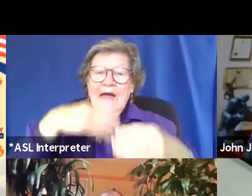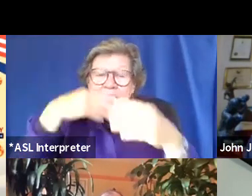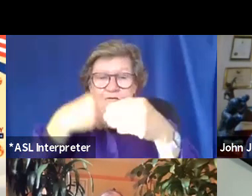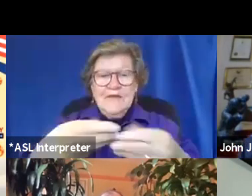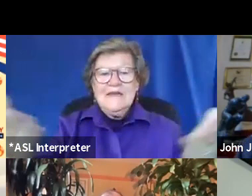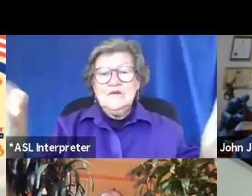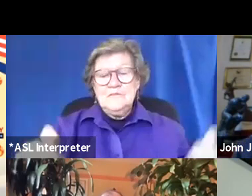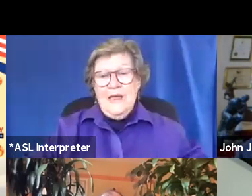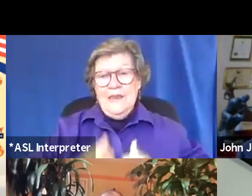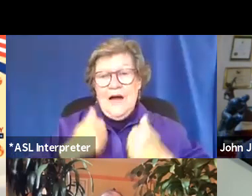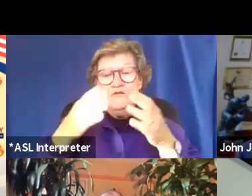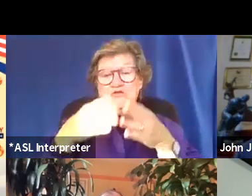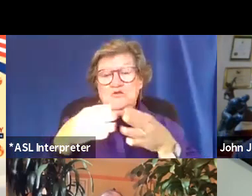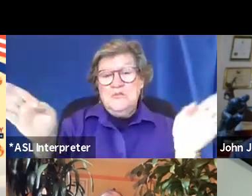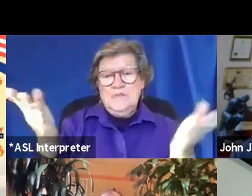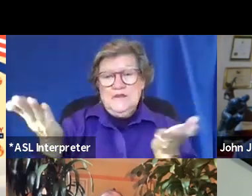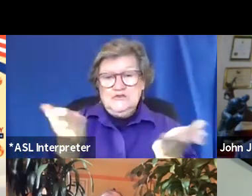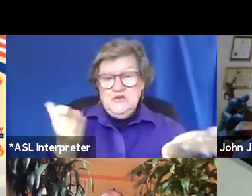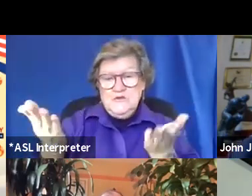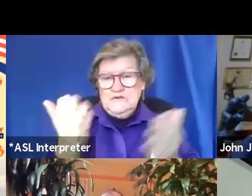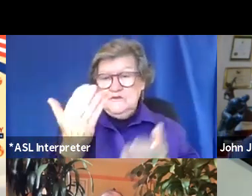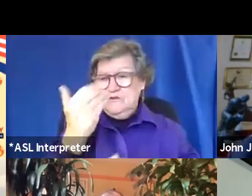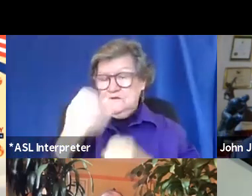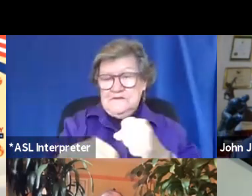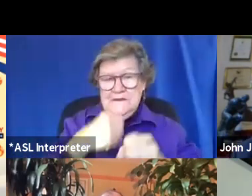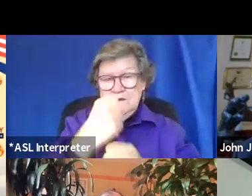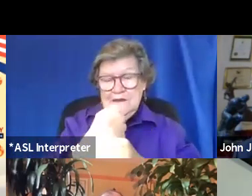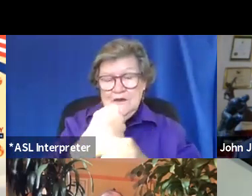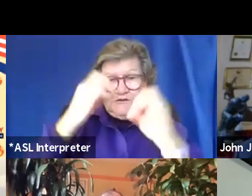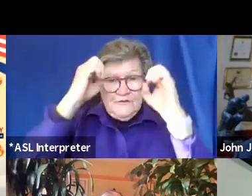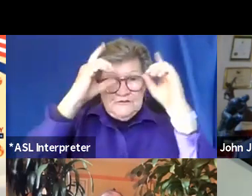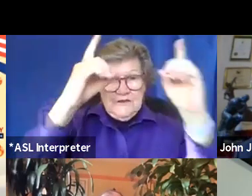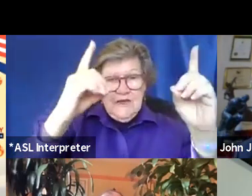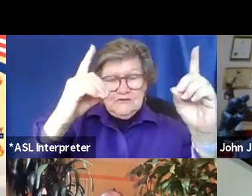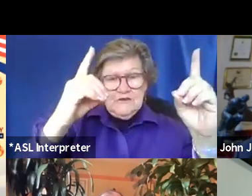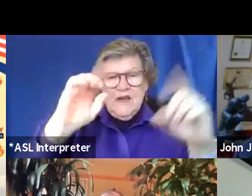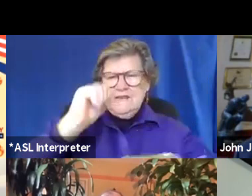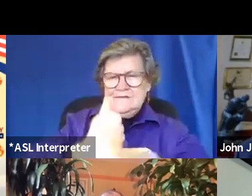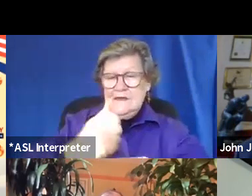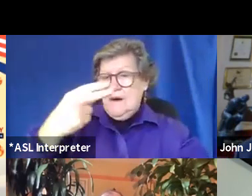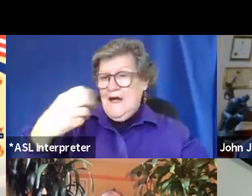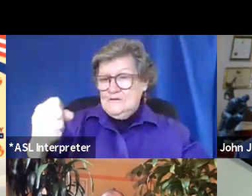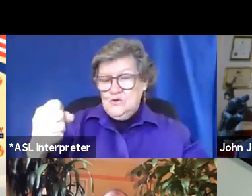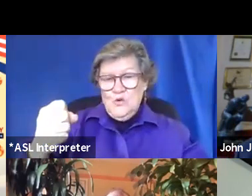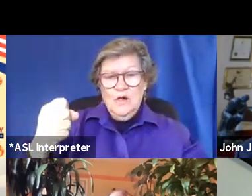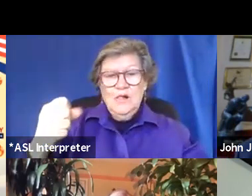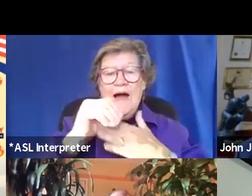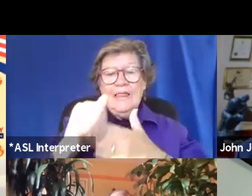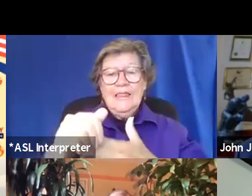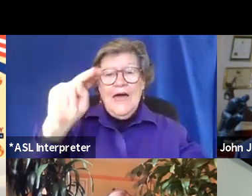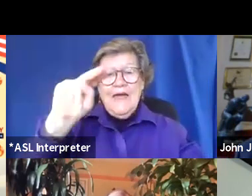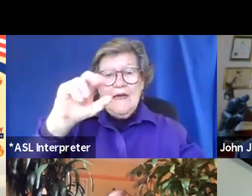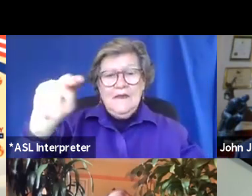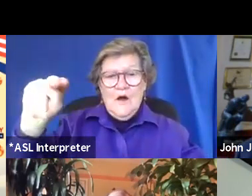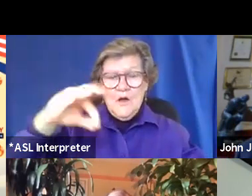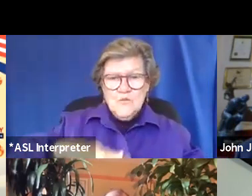15 years experience in the field of education. I was a co-founder of a New York City high school. I led a nonprofit, and I also worked at the Department